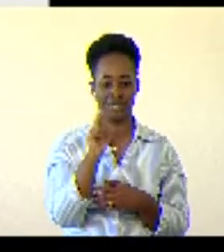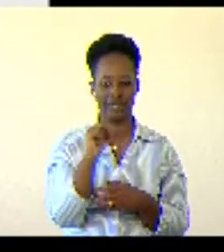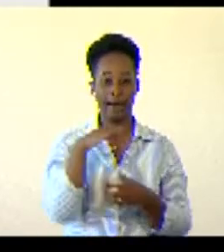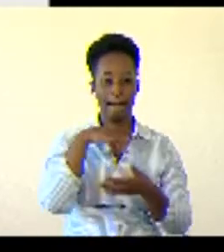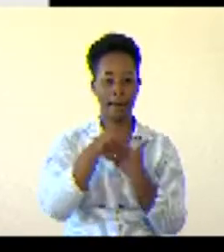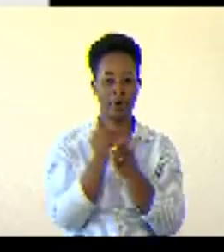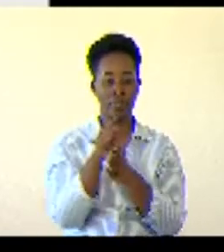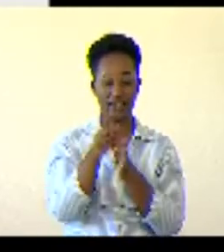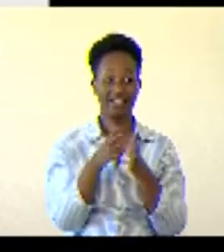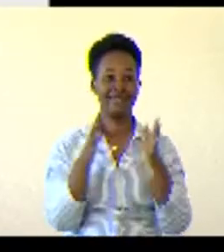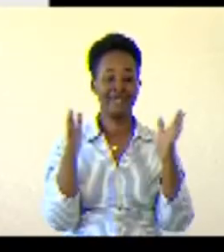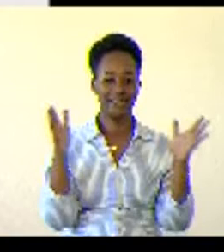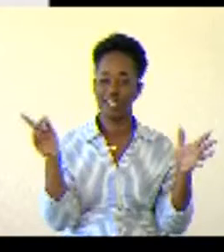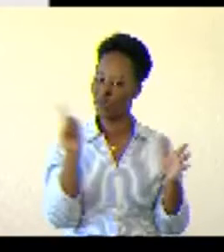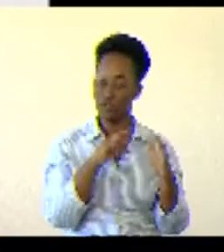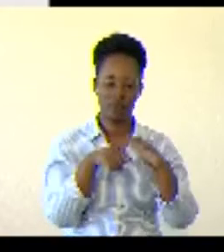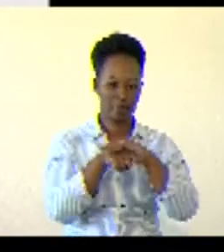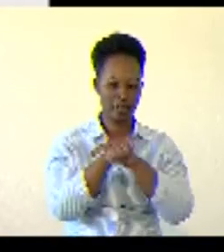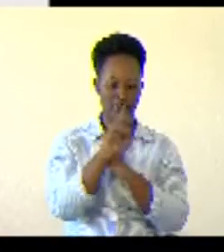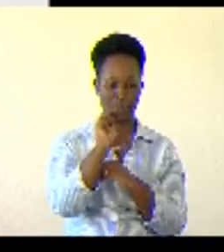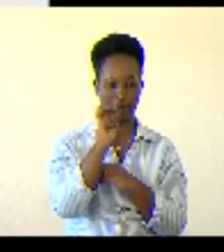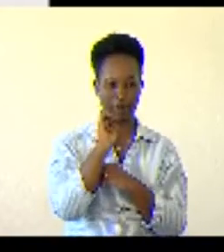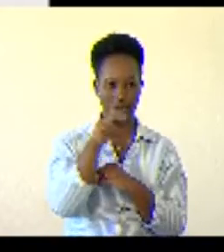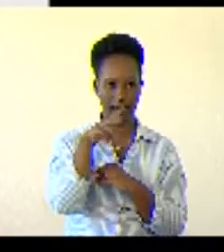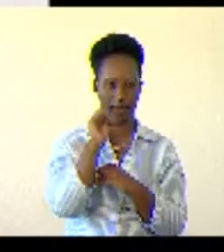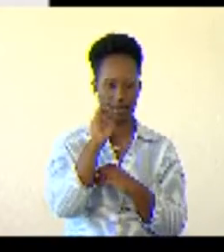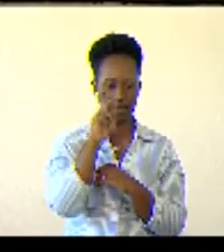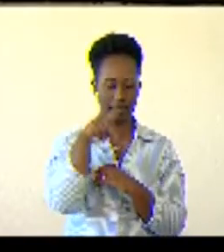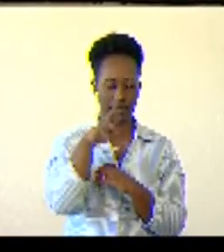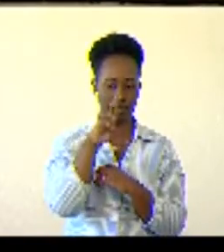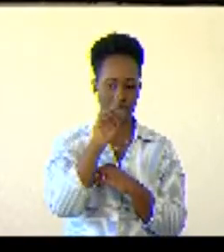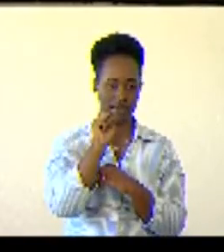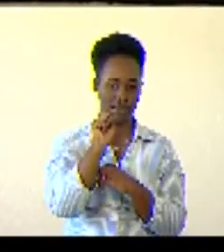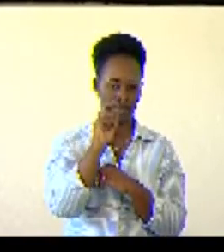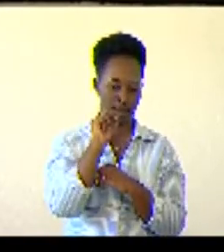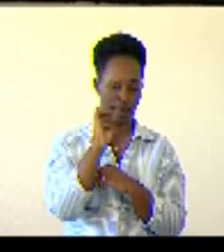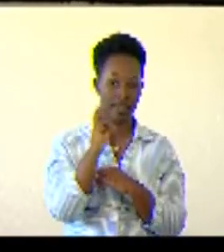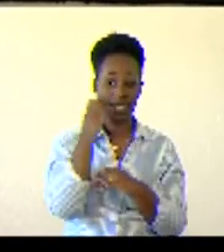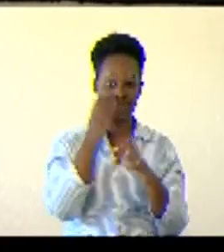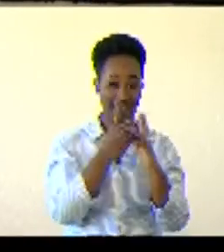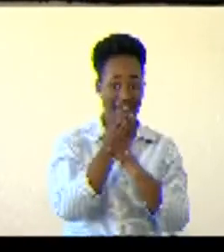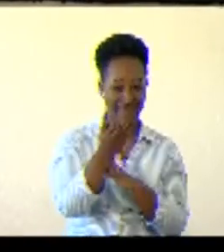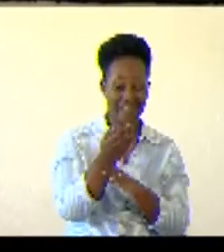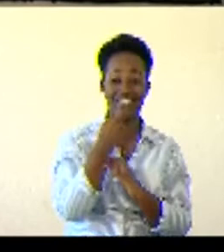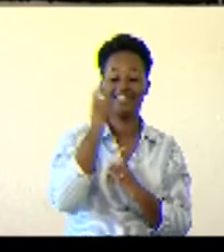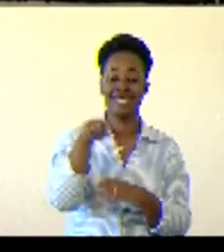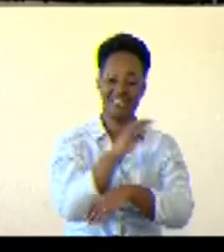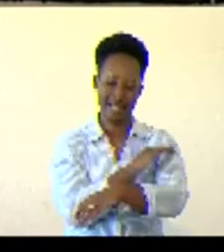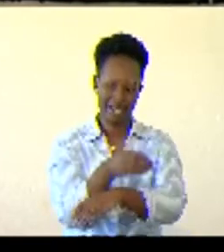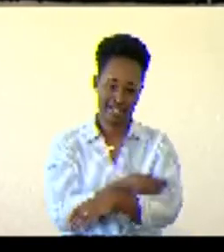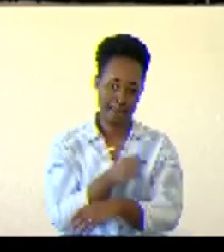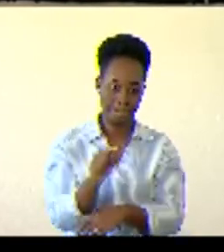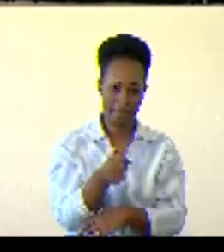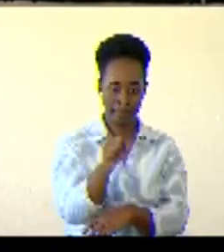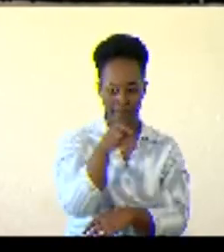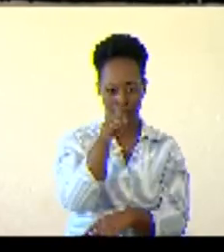they don't pass through the plasma membrane. If they don't pass there, what happens? It needs energy to move those